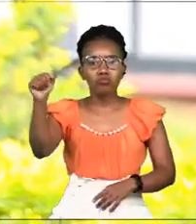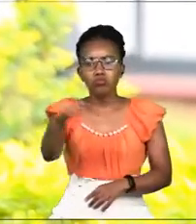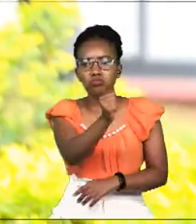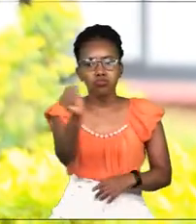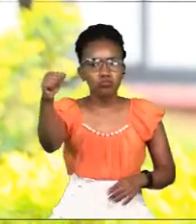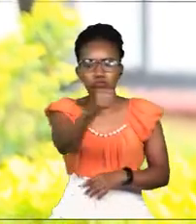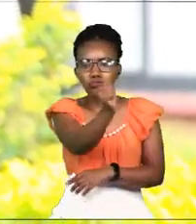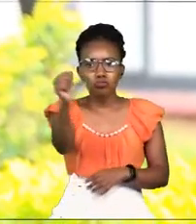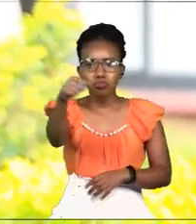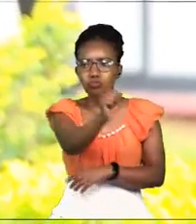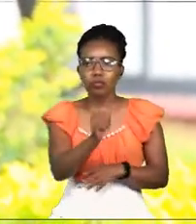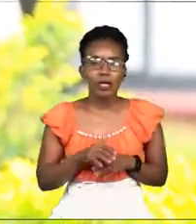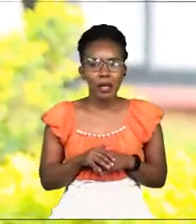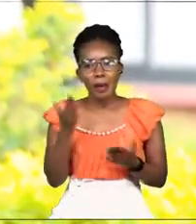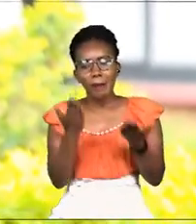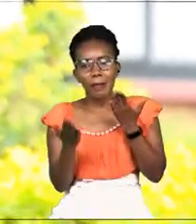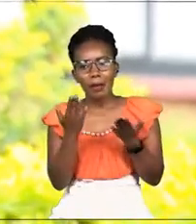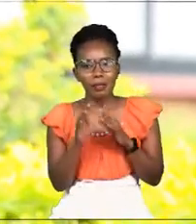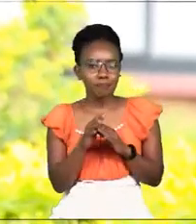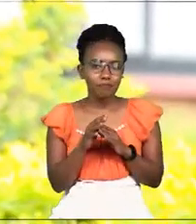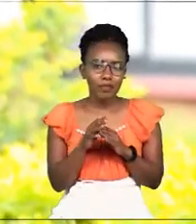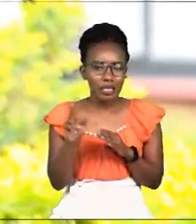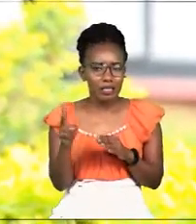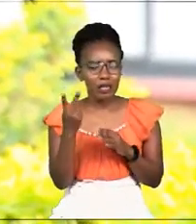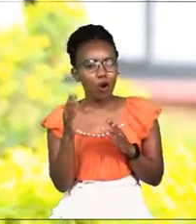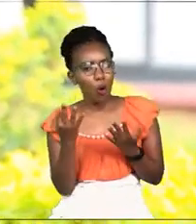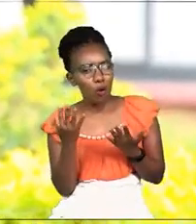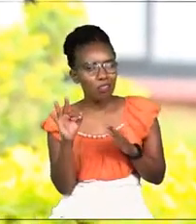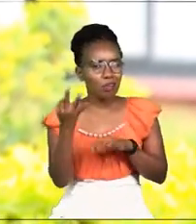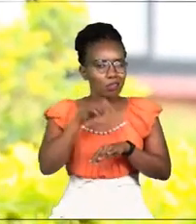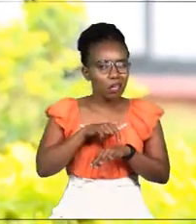up and about, maybe twice a day or thrice a day when I'm busy. But when I'm seated,